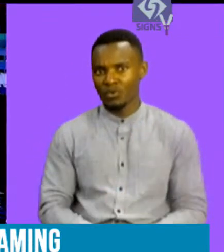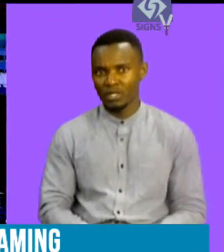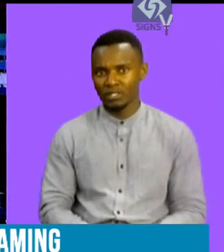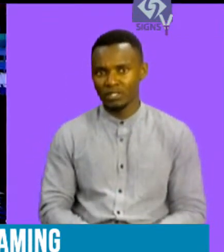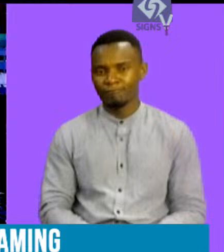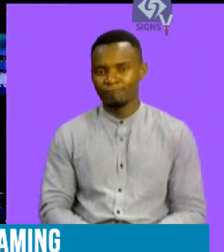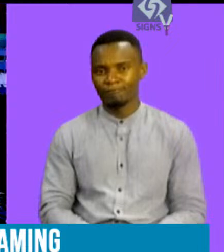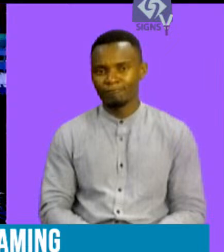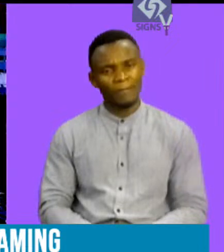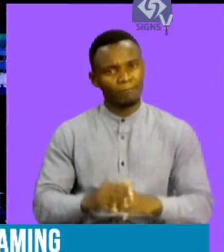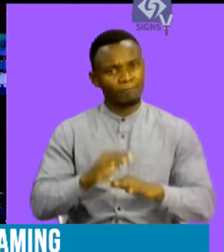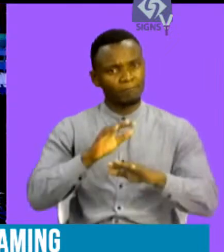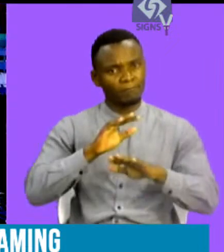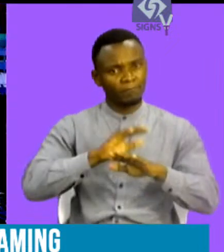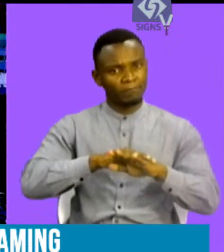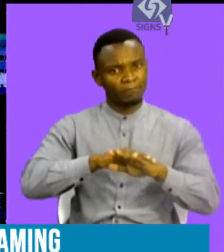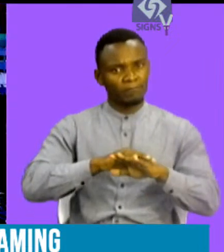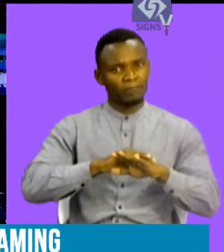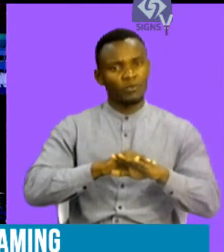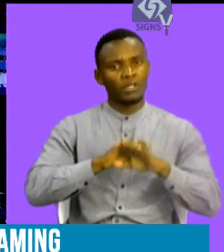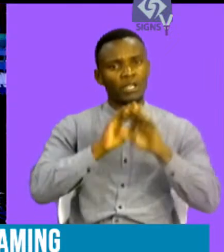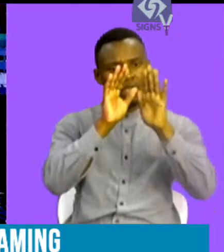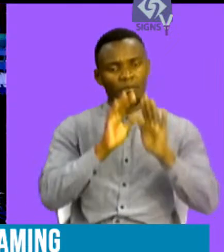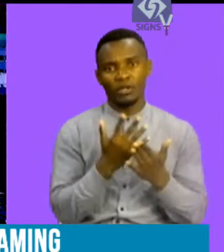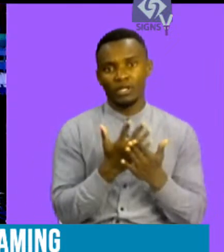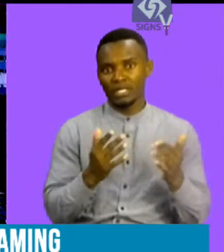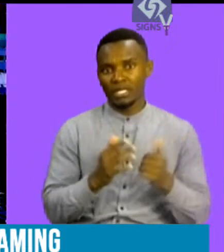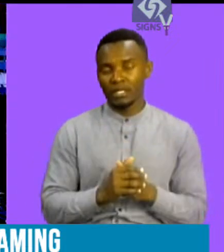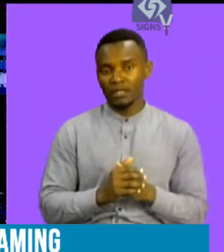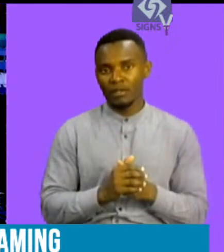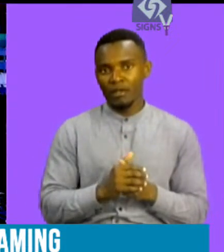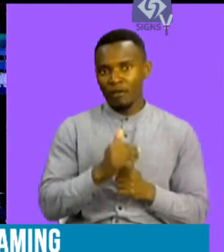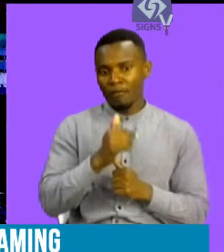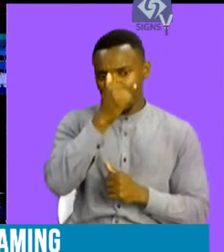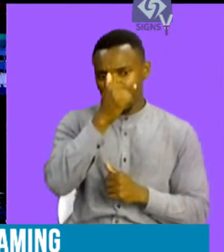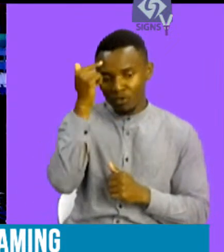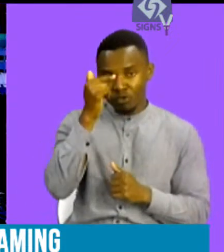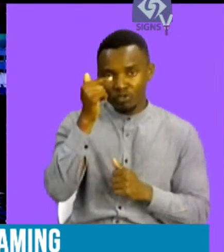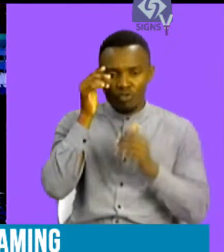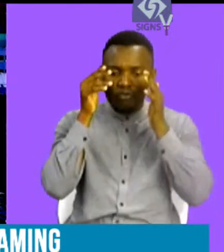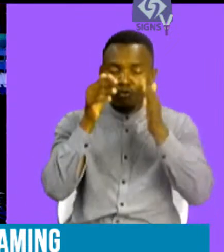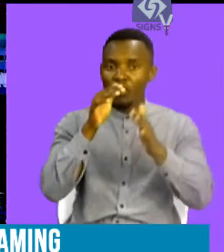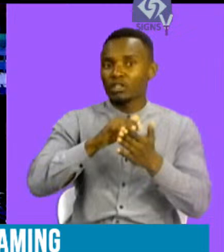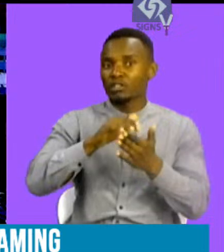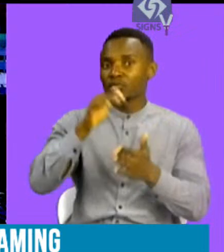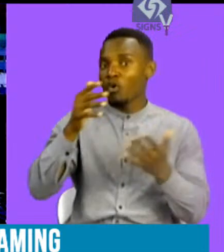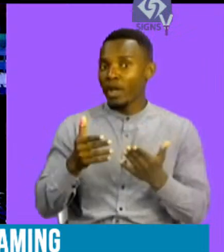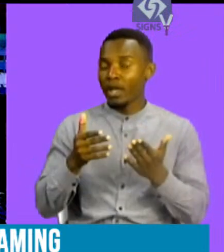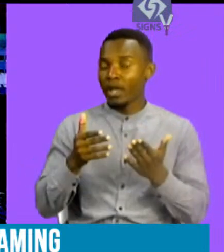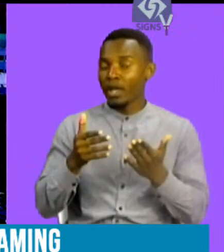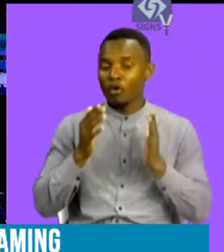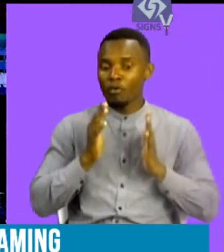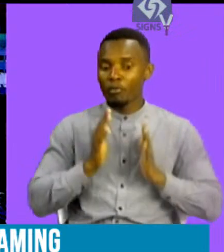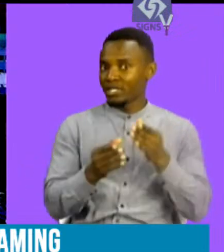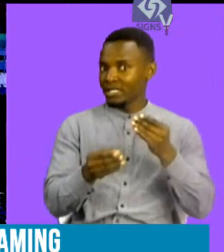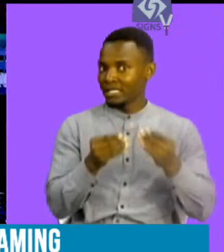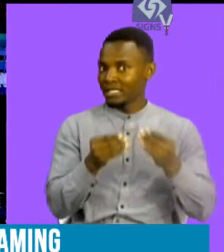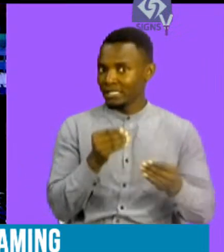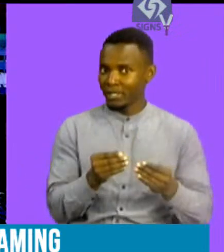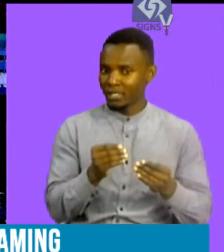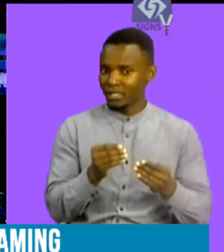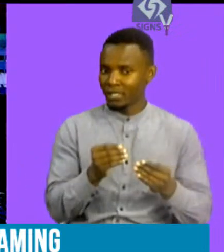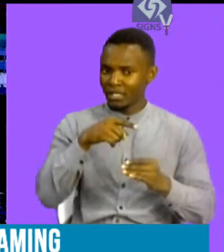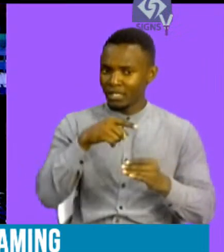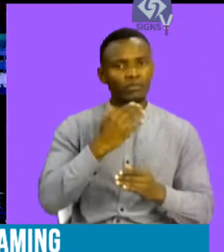particular answer. That person with a disability, what is most important for them? This is where I would,